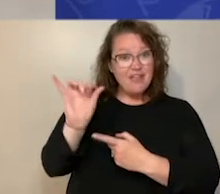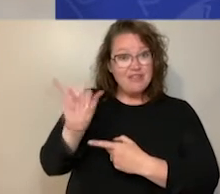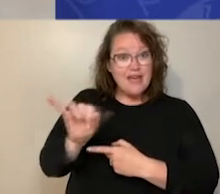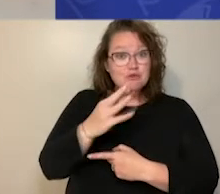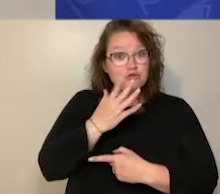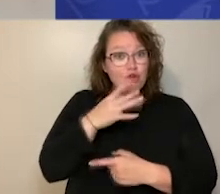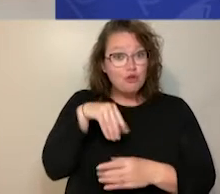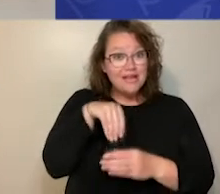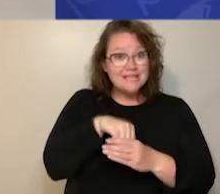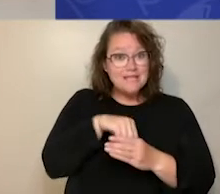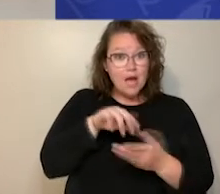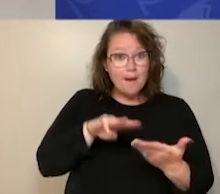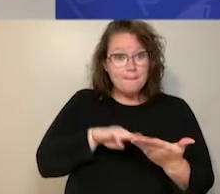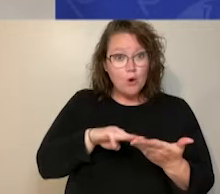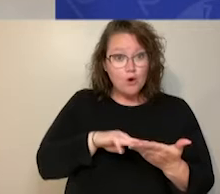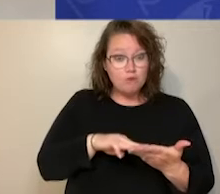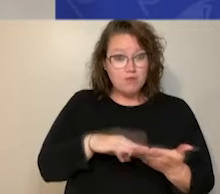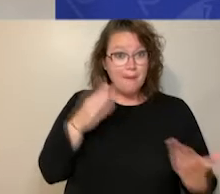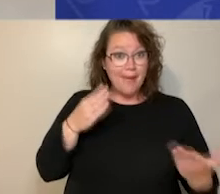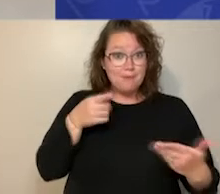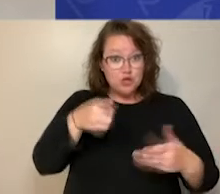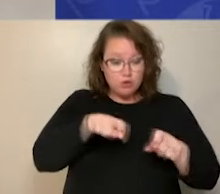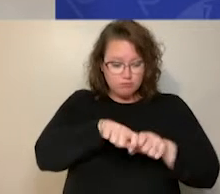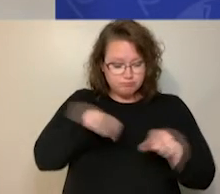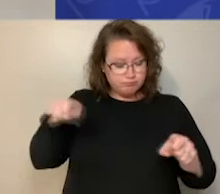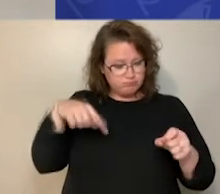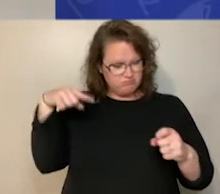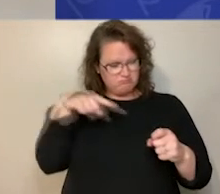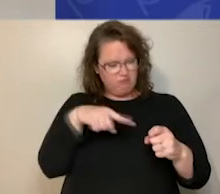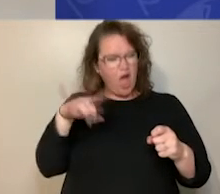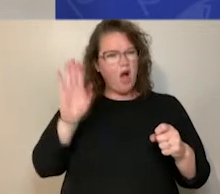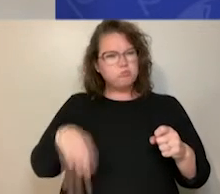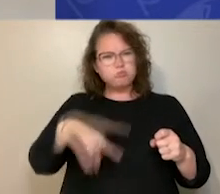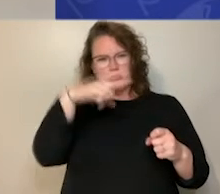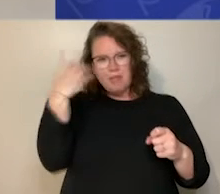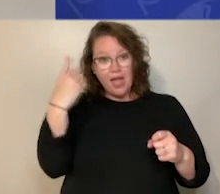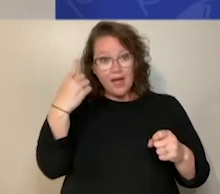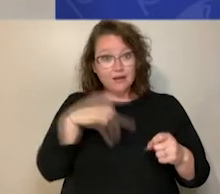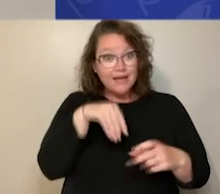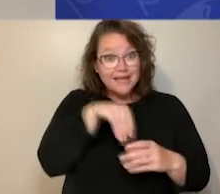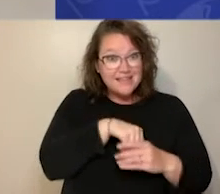it looks black on the outside doesn't mean it's all black on the inside.